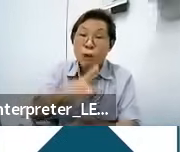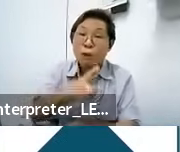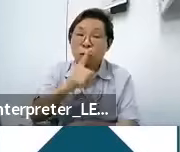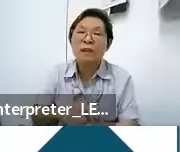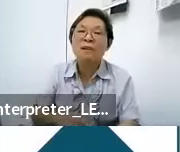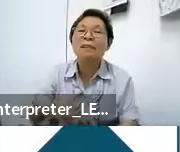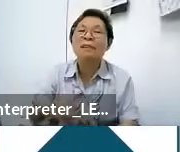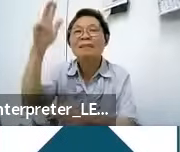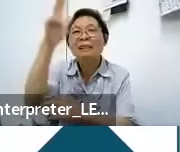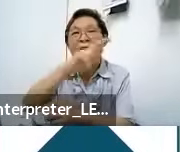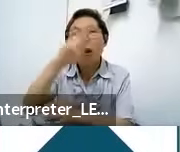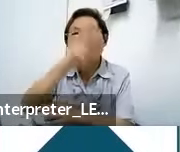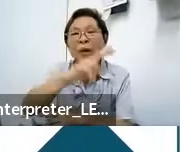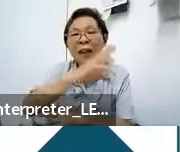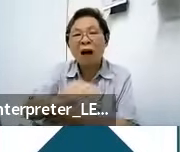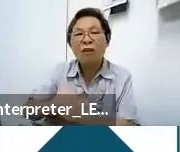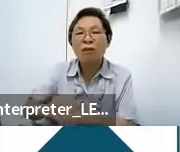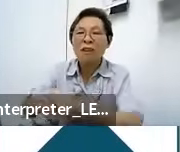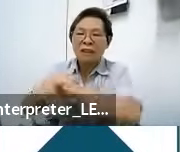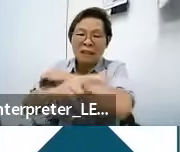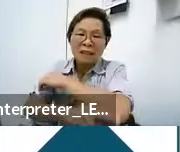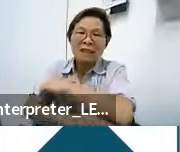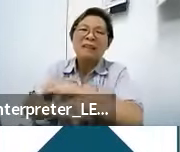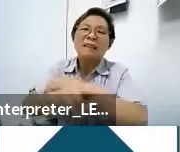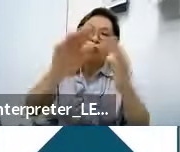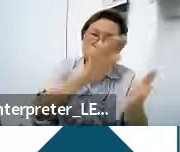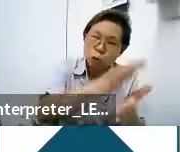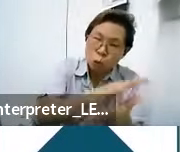the governments or the stakeholder would do